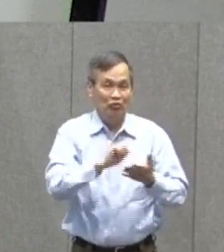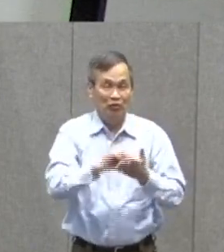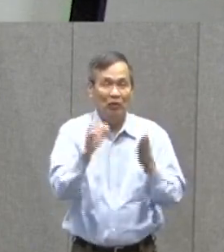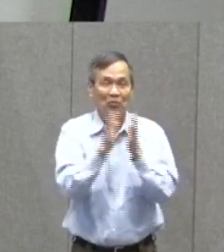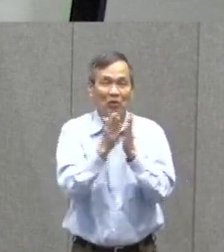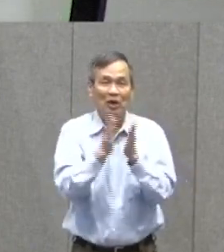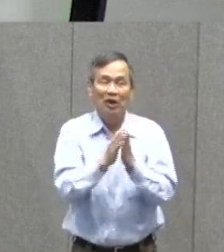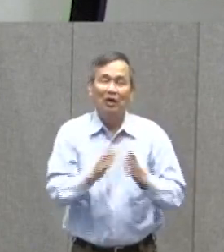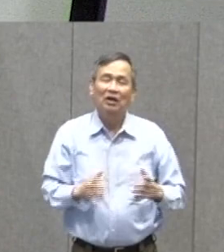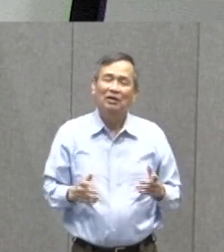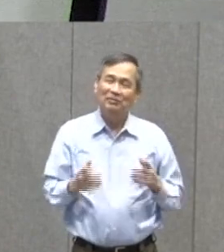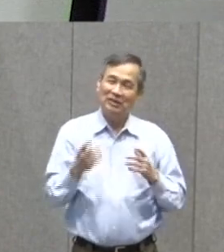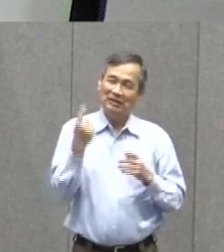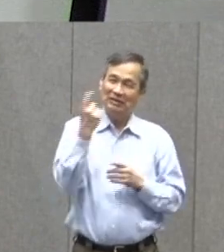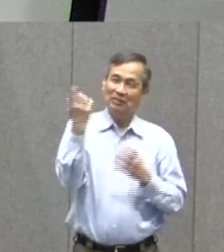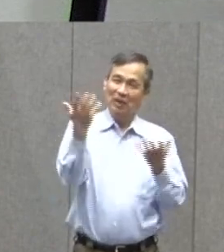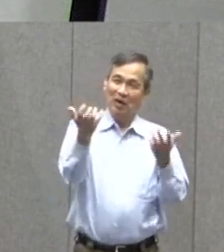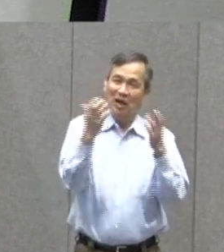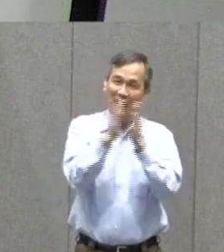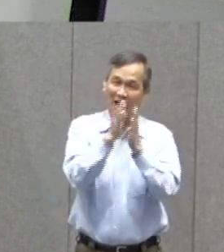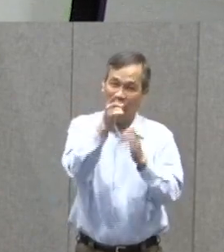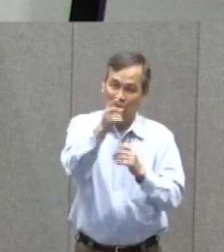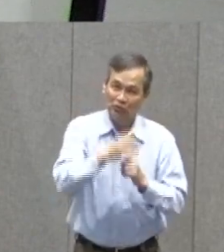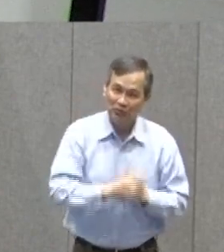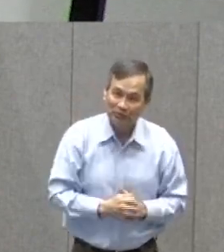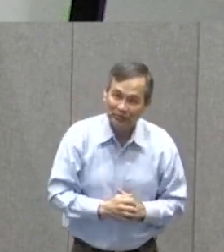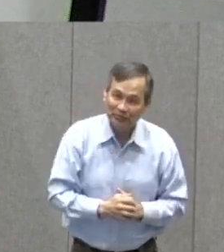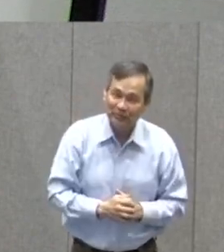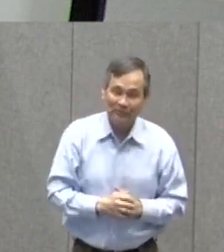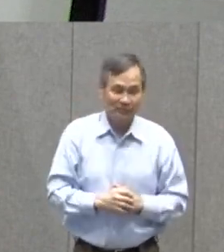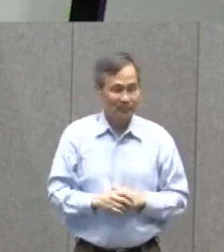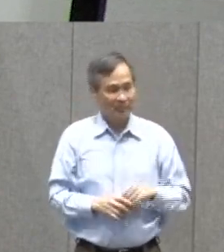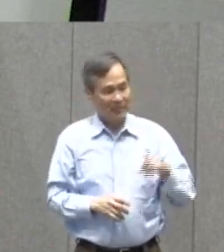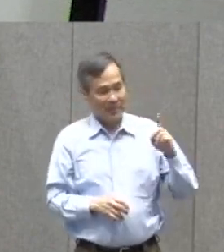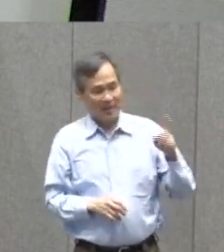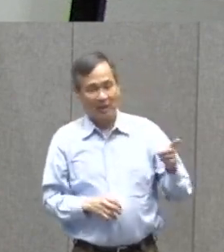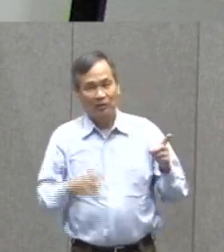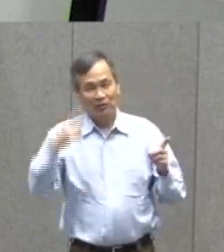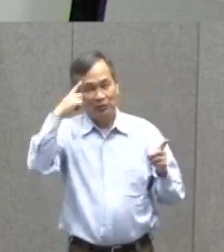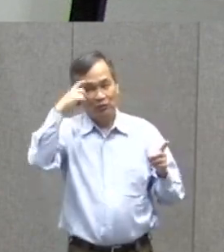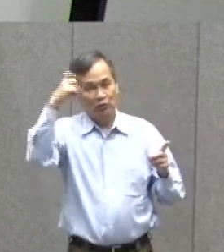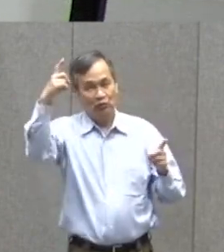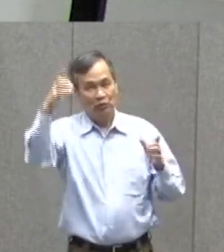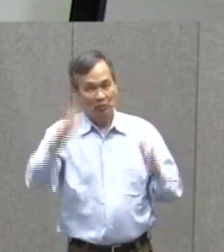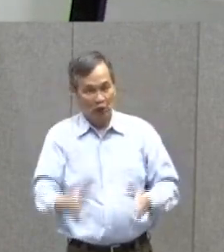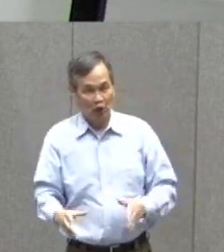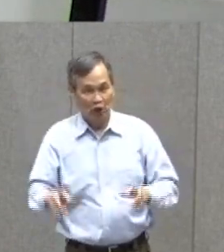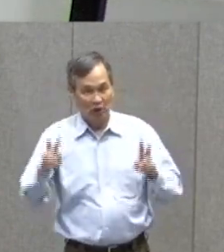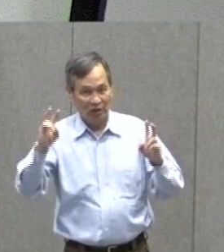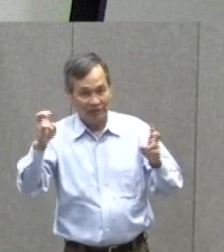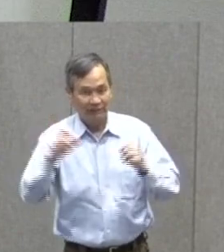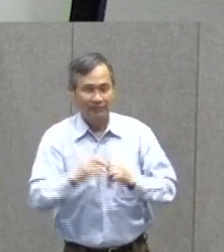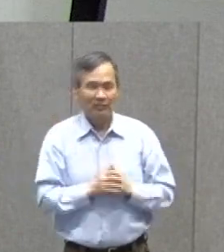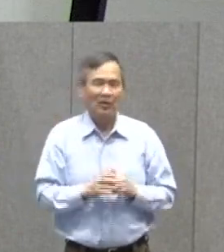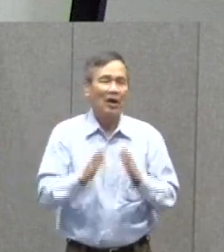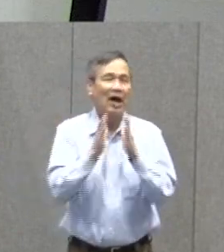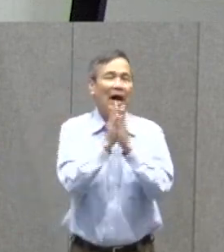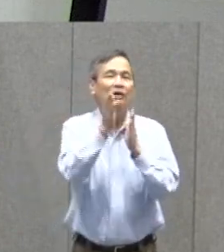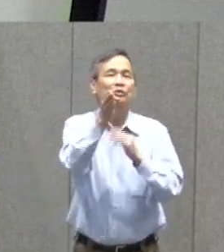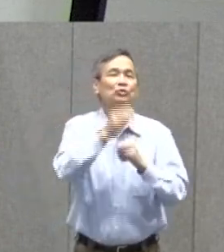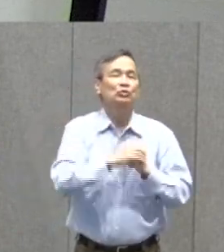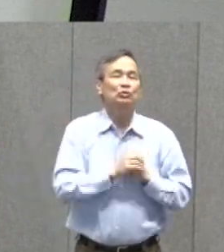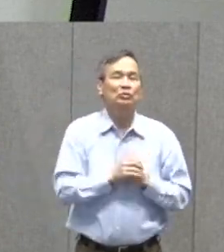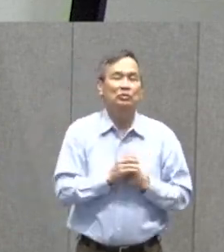But several things that I want to ask you in regards to Dreamers by Yuyi Morales. I want to ask you